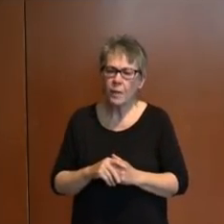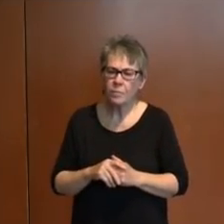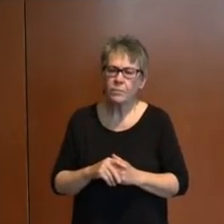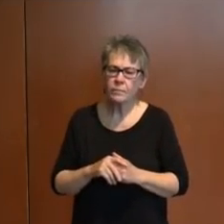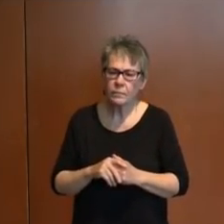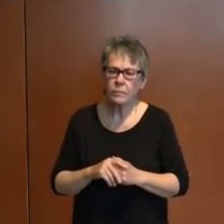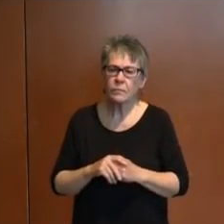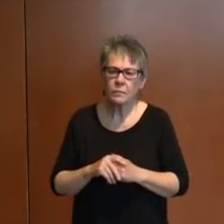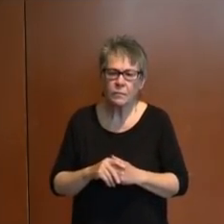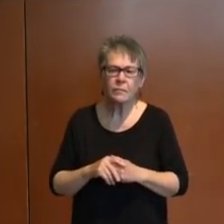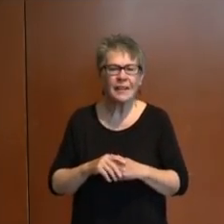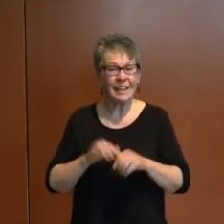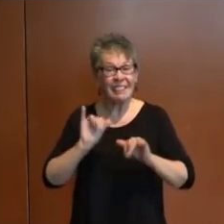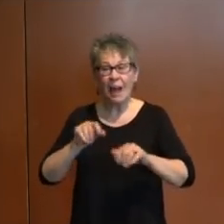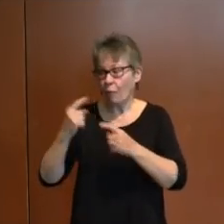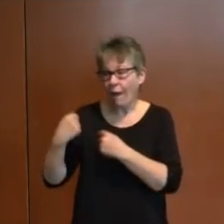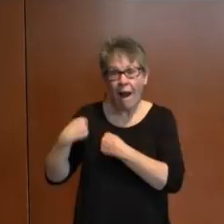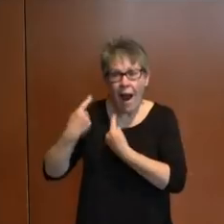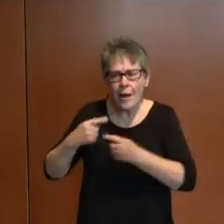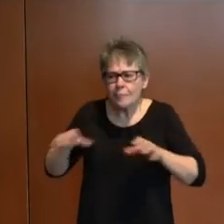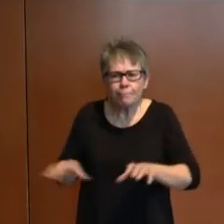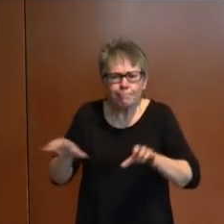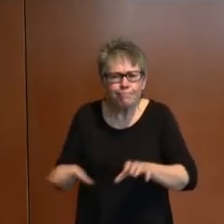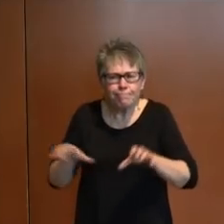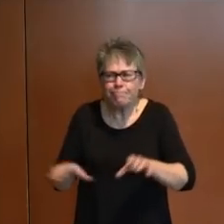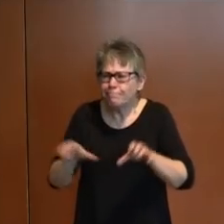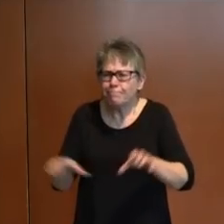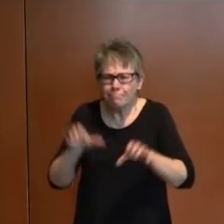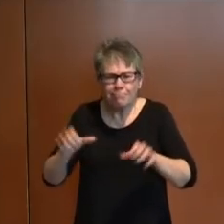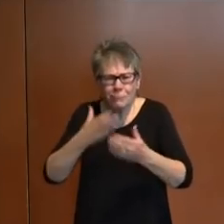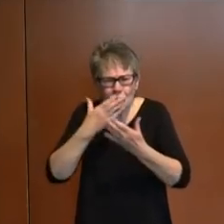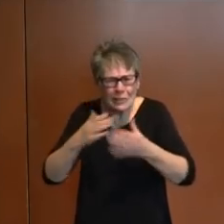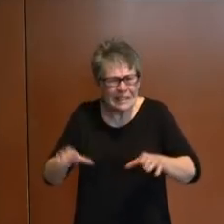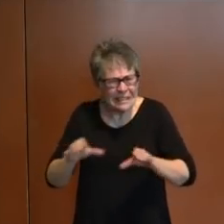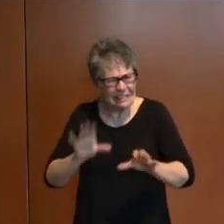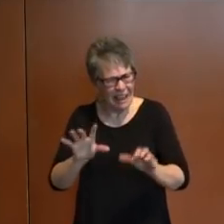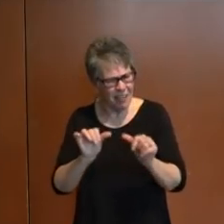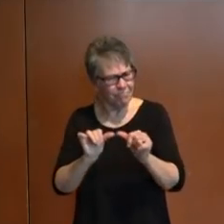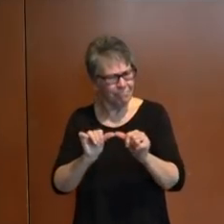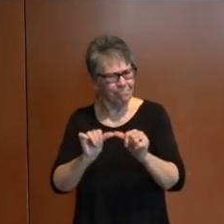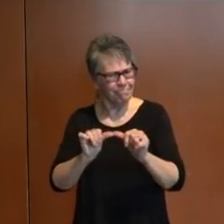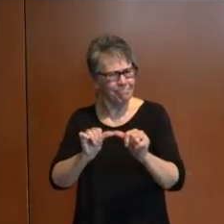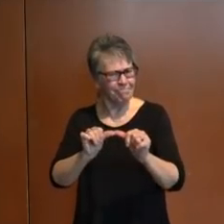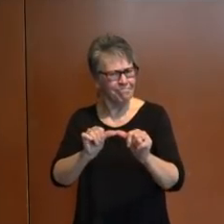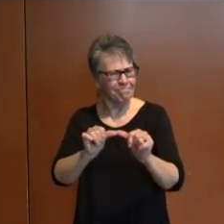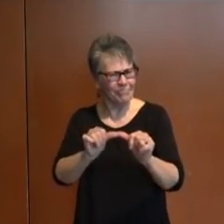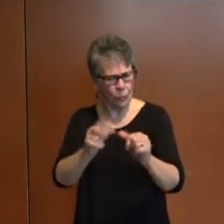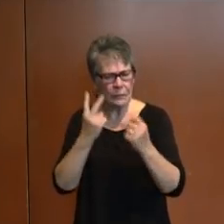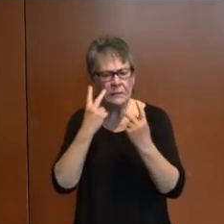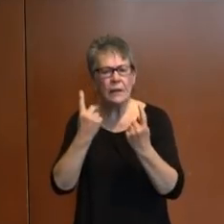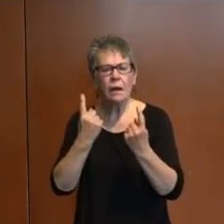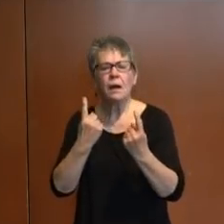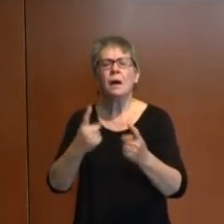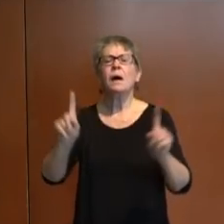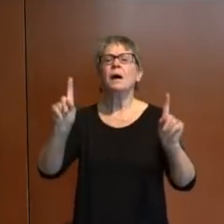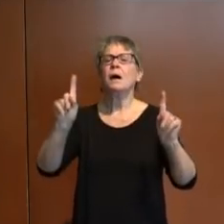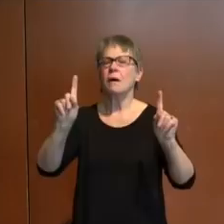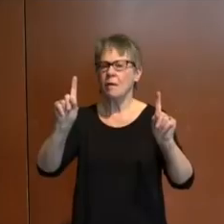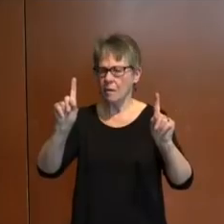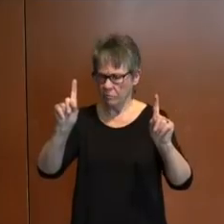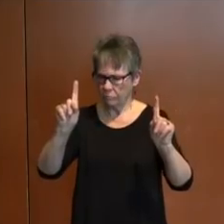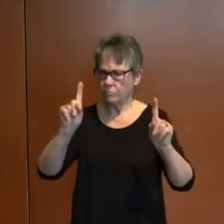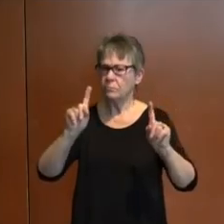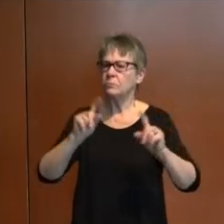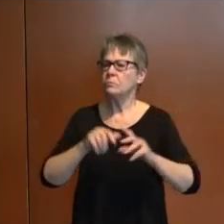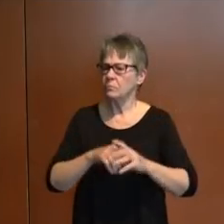said before, unequivocally, we will get through this. Not unscathed, as we've already seen with the loss of life, but we will get